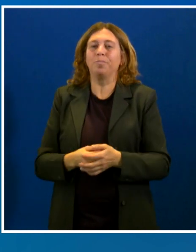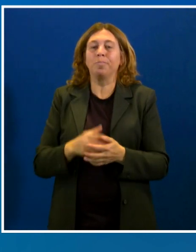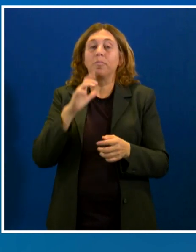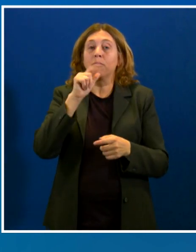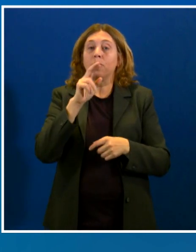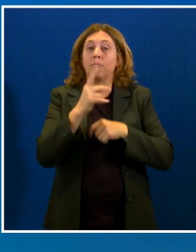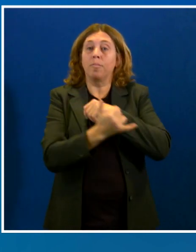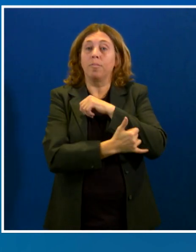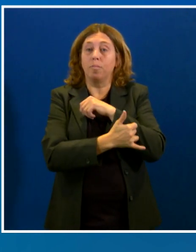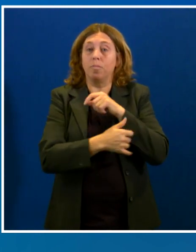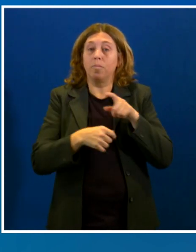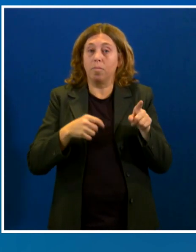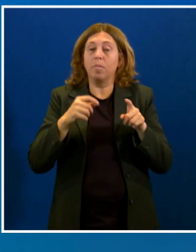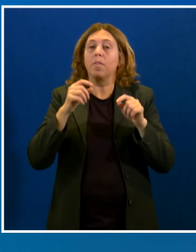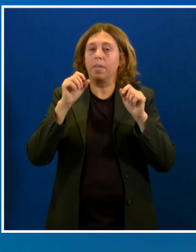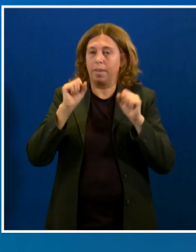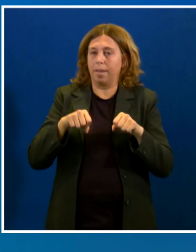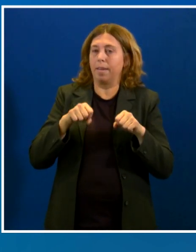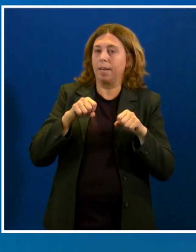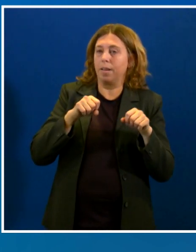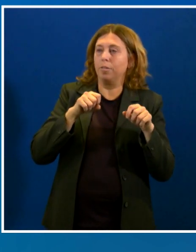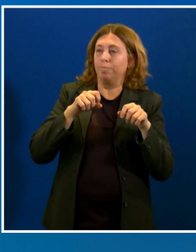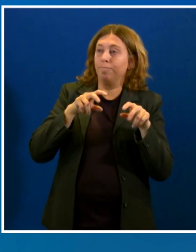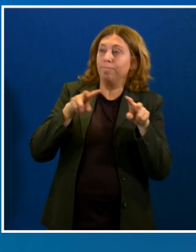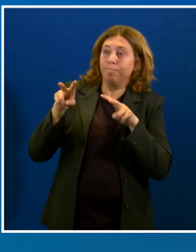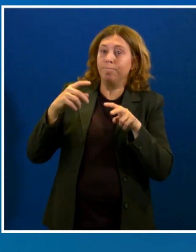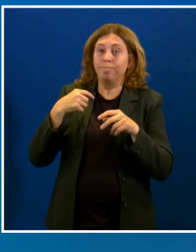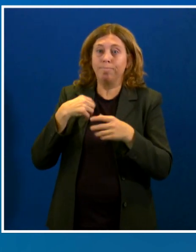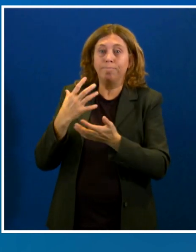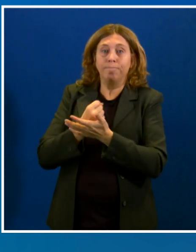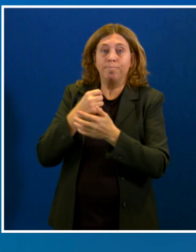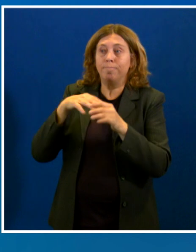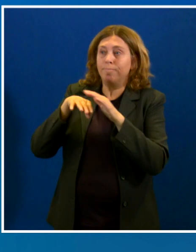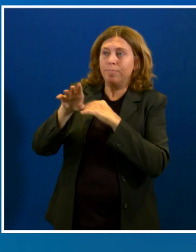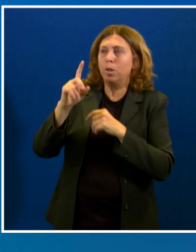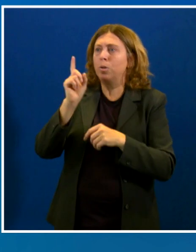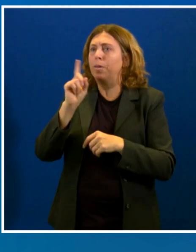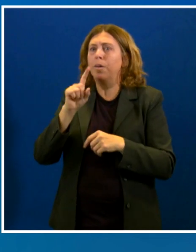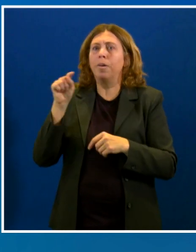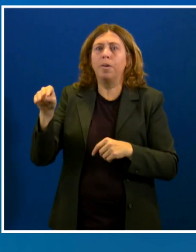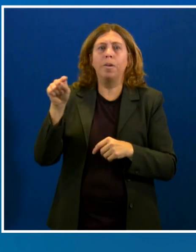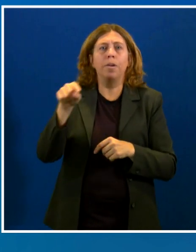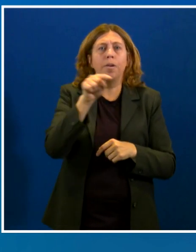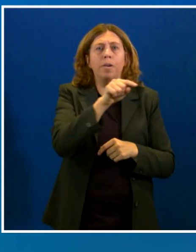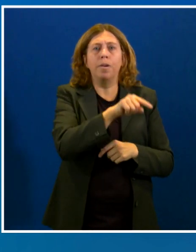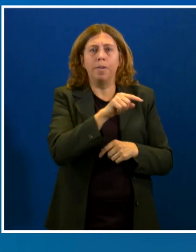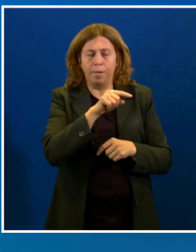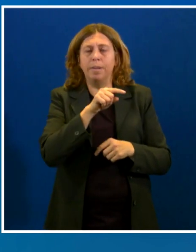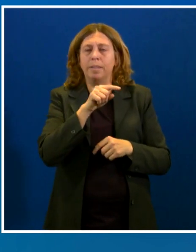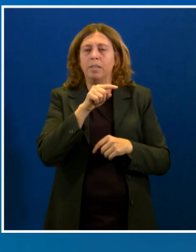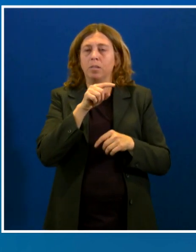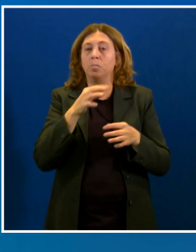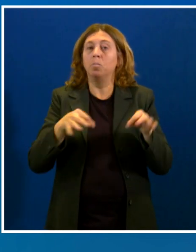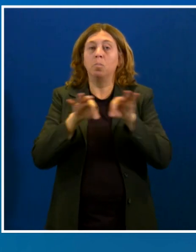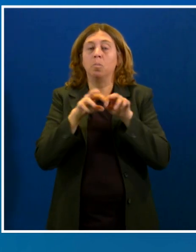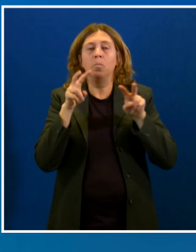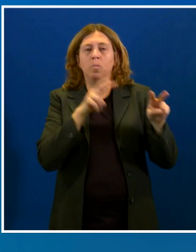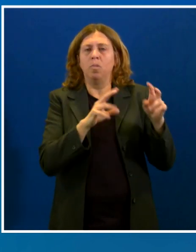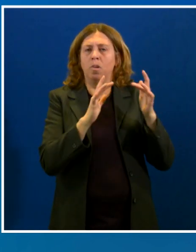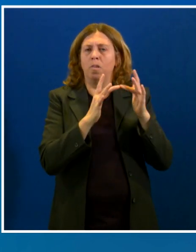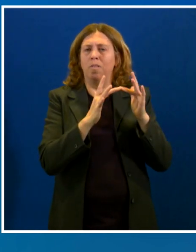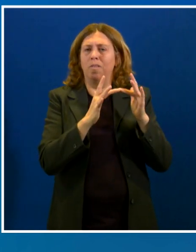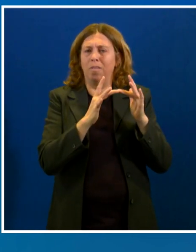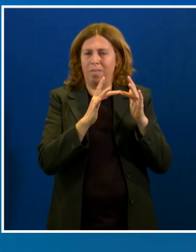and need help accessing the vaccine can submit a request form on the Clark County Public